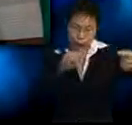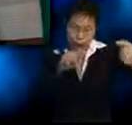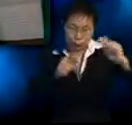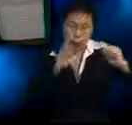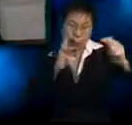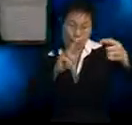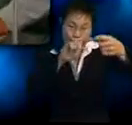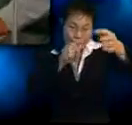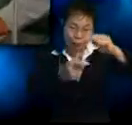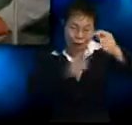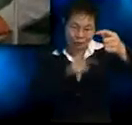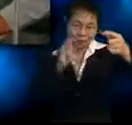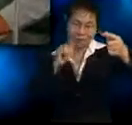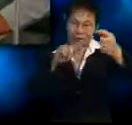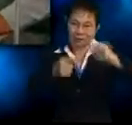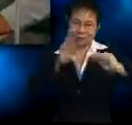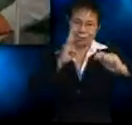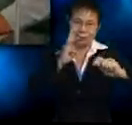water.